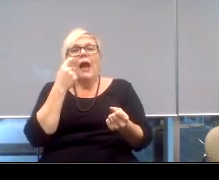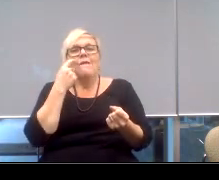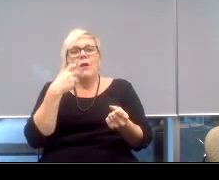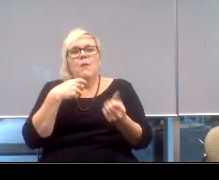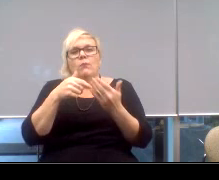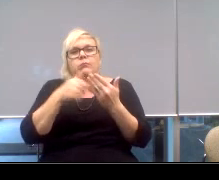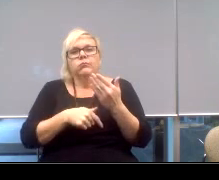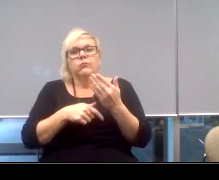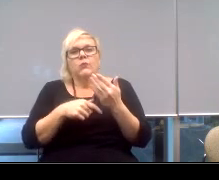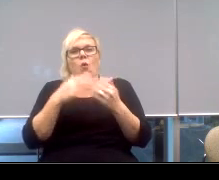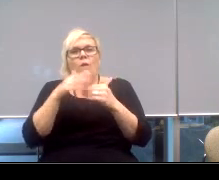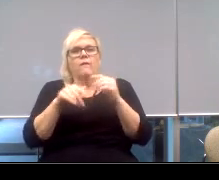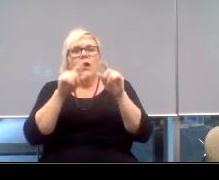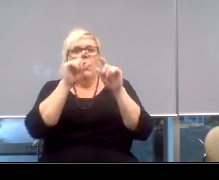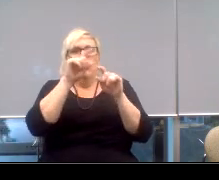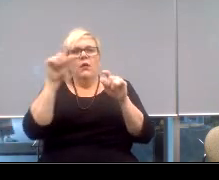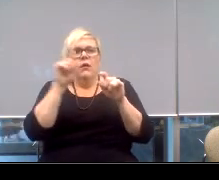slides.